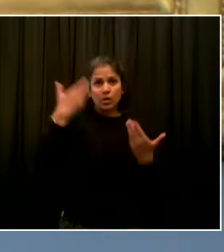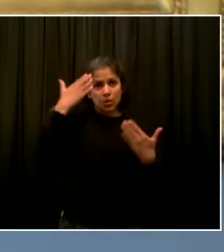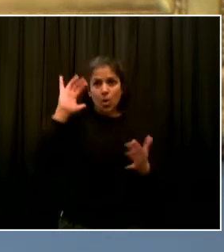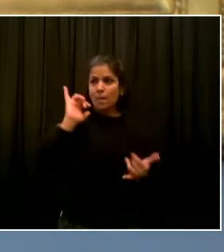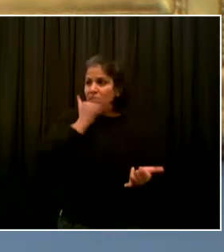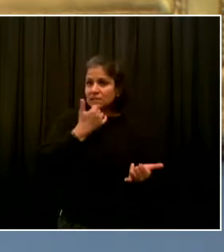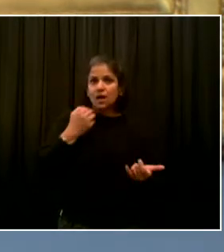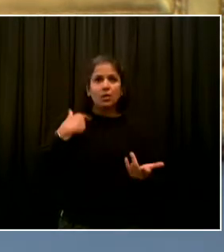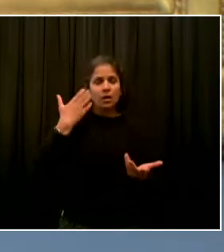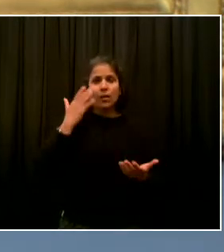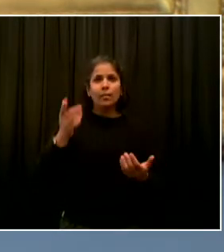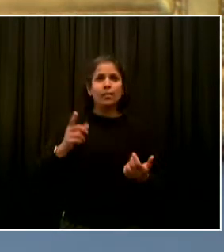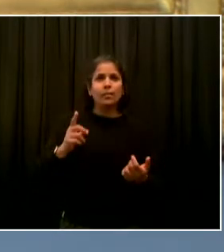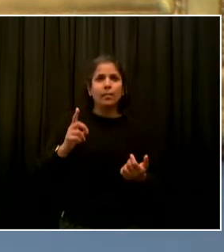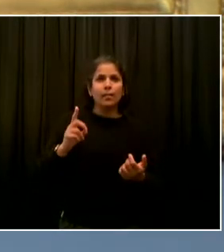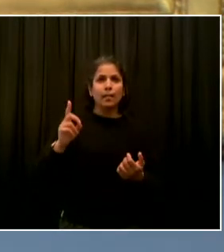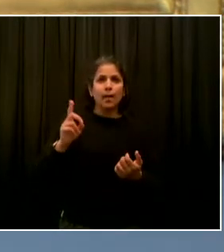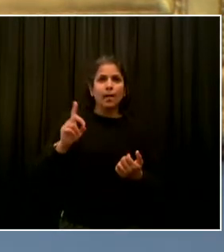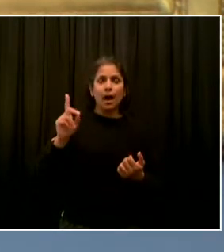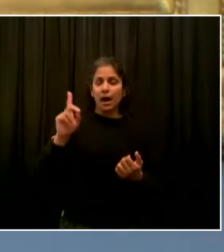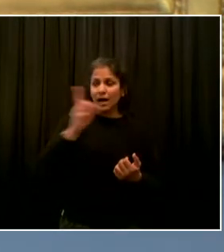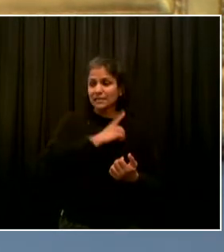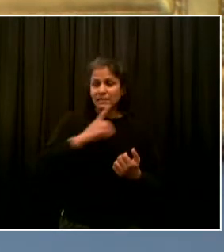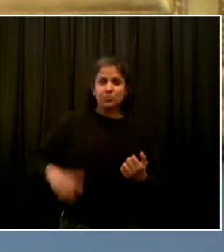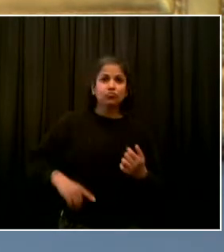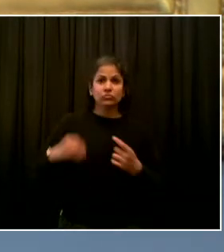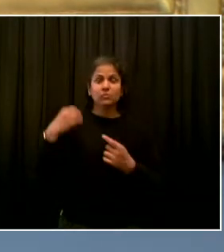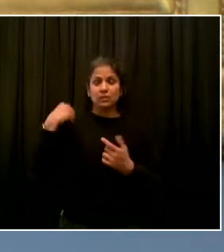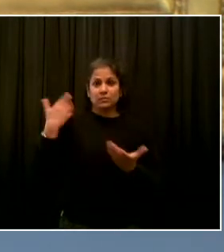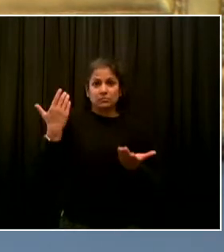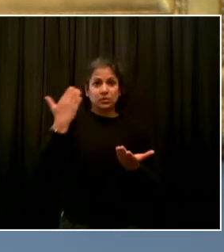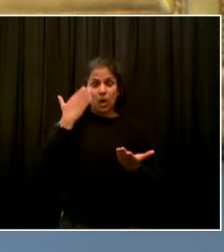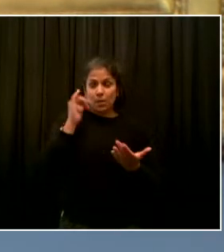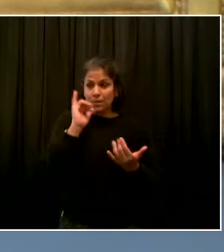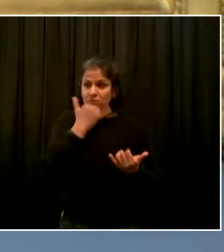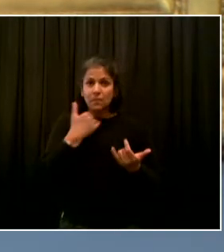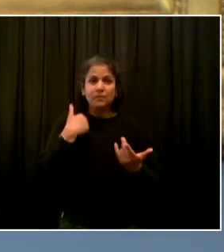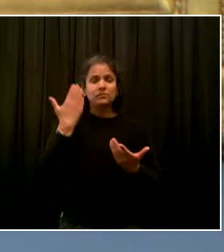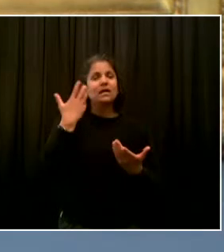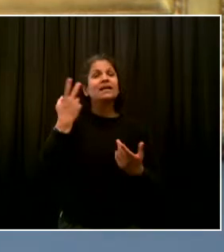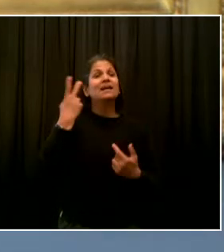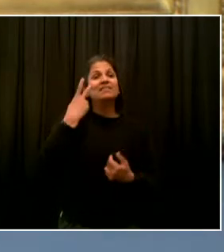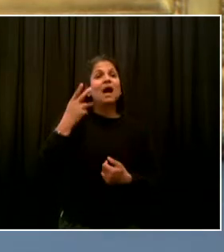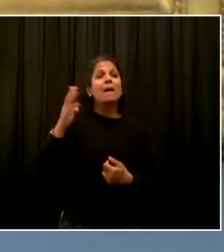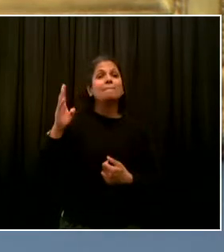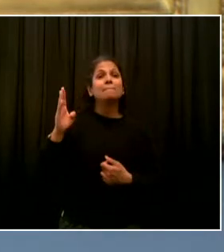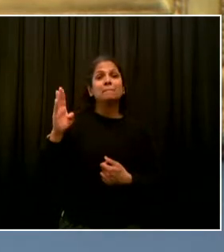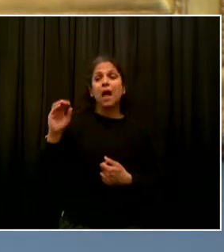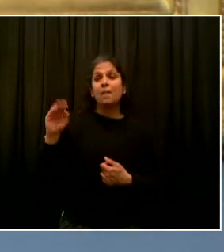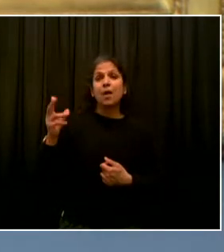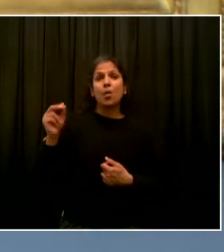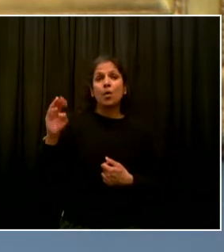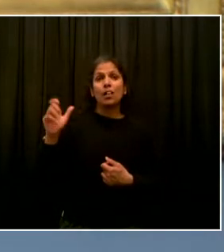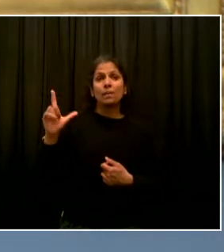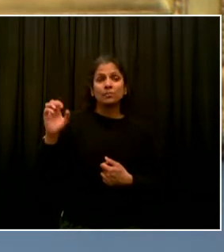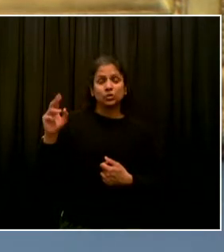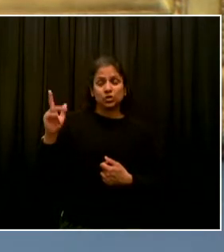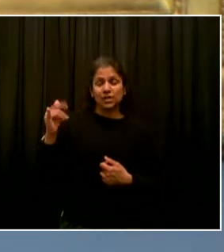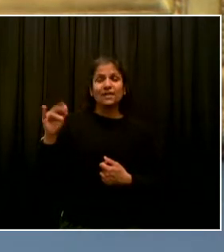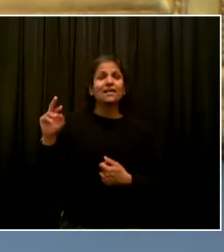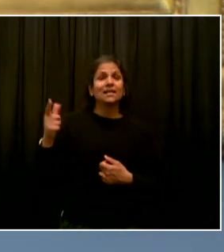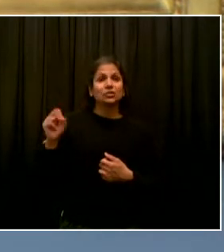don't know of any mistakes. If you know of what Bob Holden feels is a mistake, we're welcome to hear it. Charles Barron, we're welcome to hear it. One thing